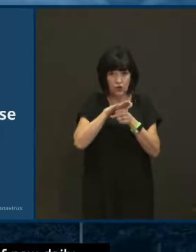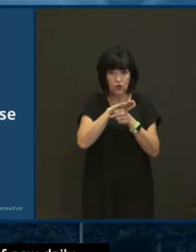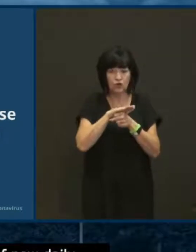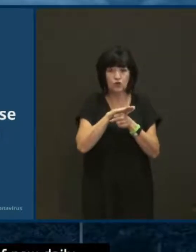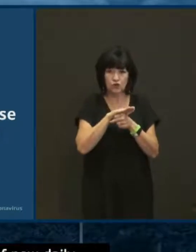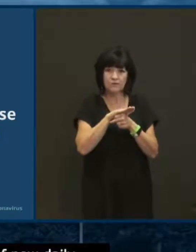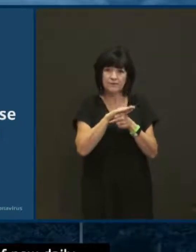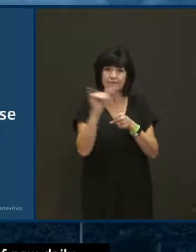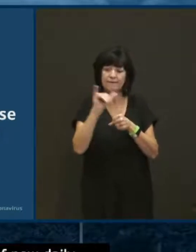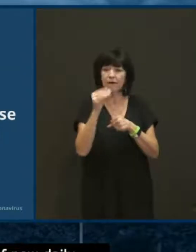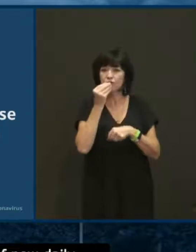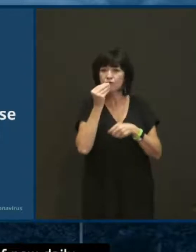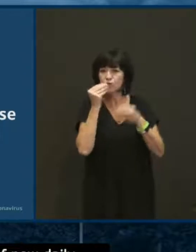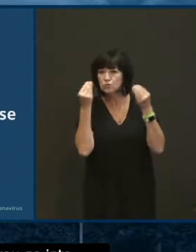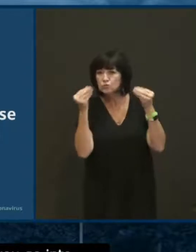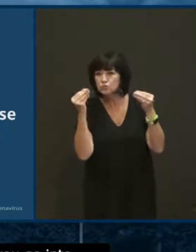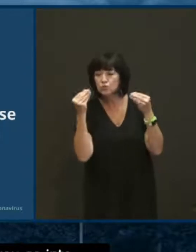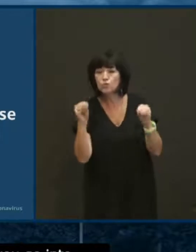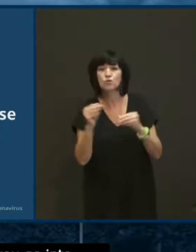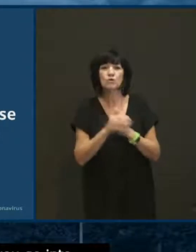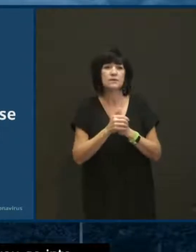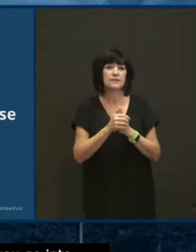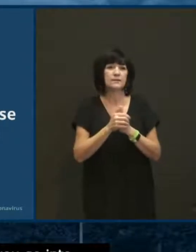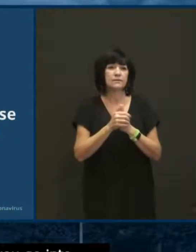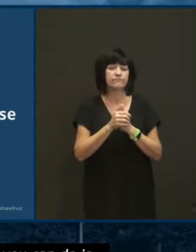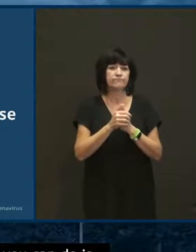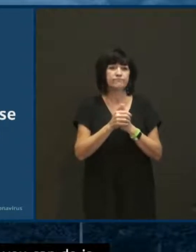spaces like the grocery store, like your